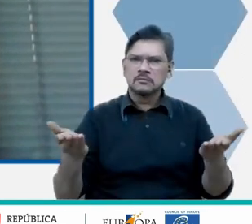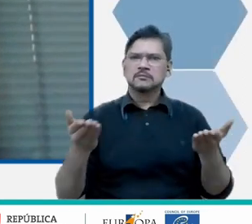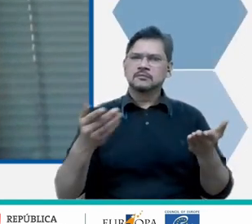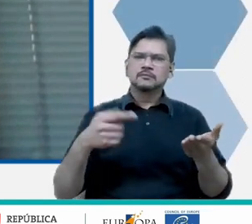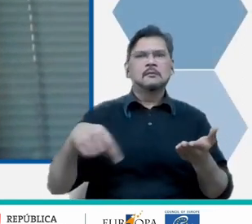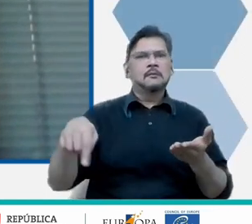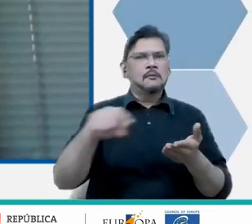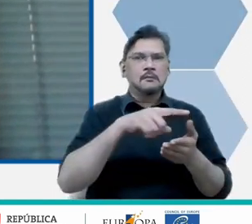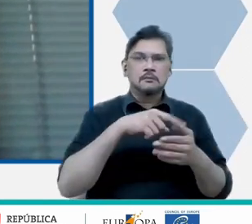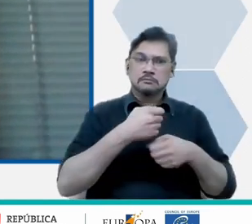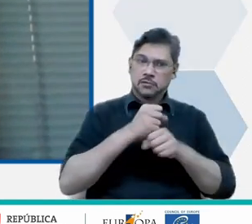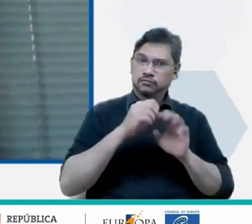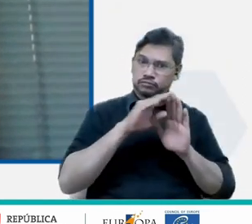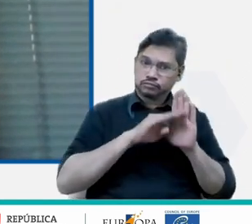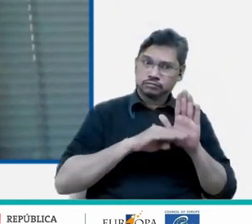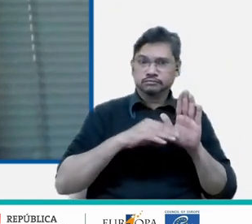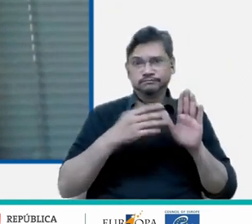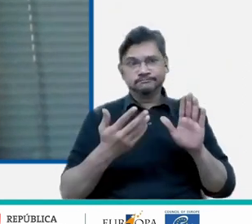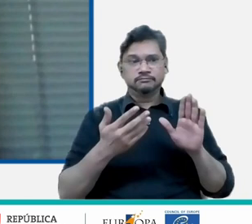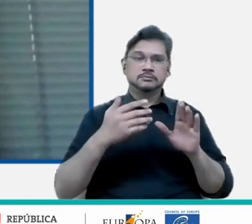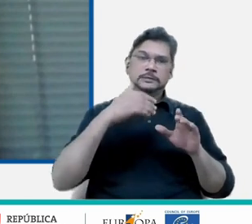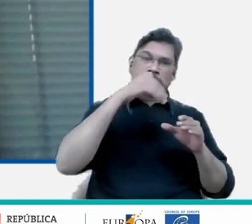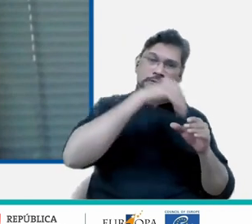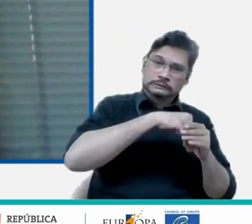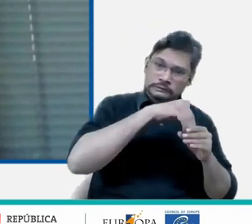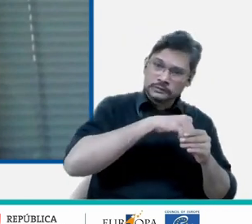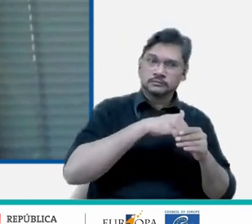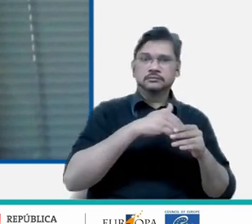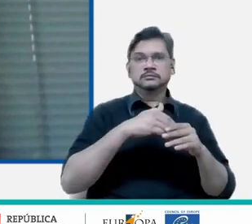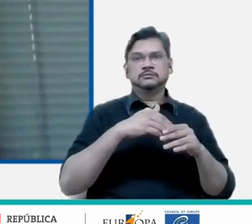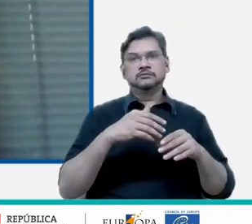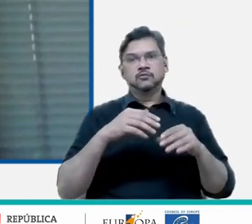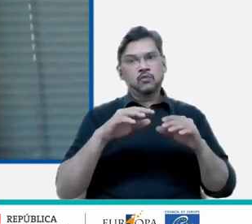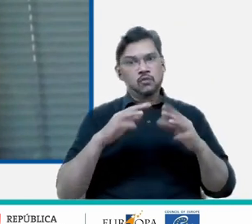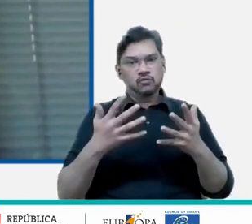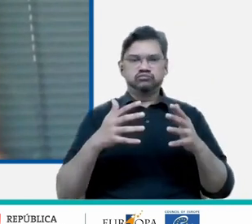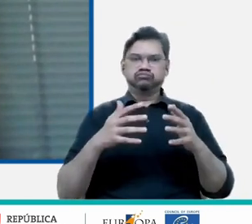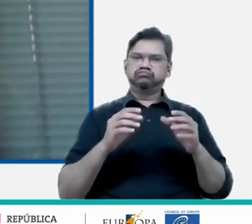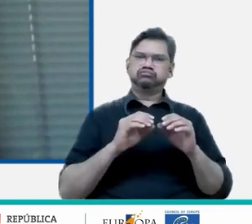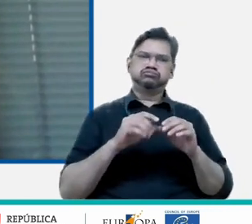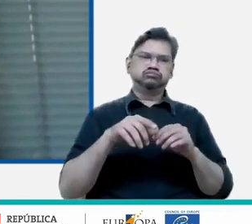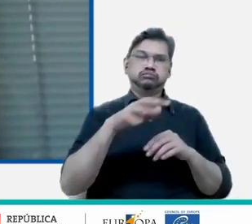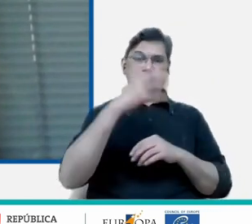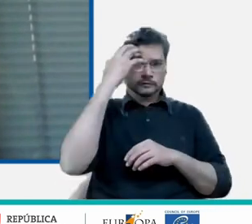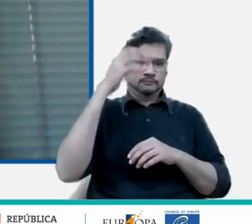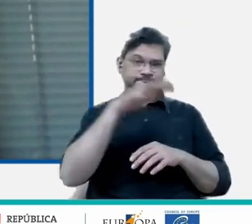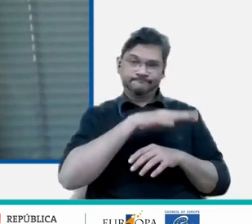with internal agents and across the organization of the city council, but also